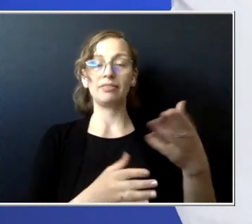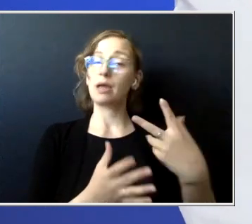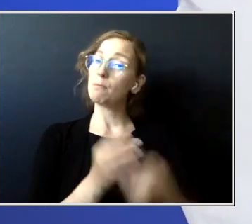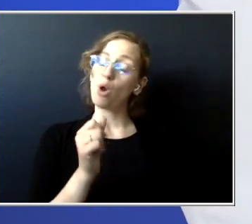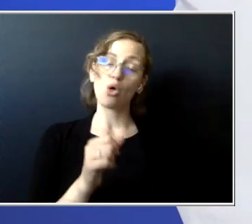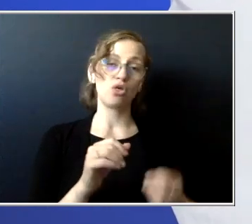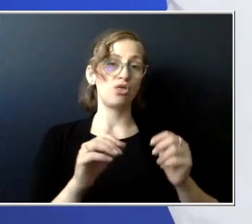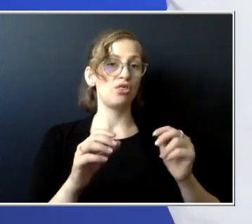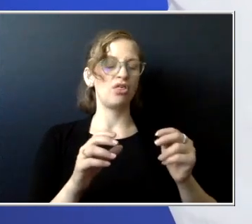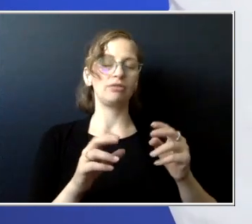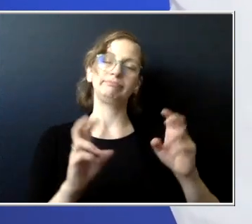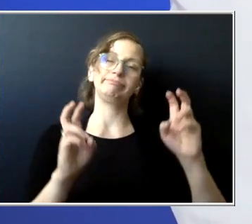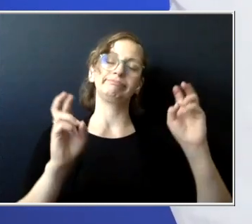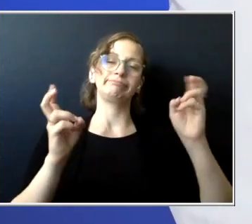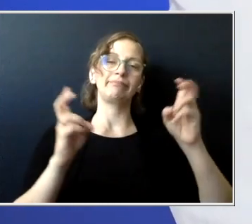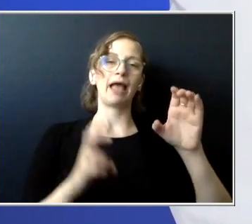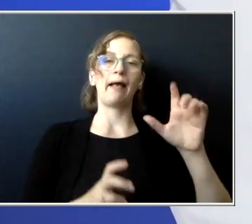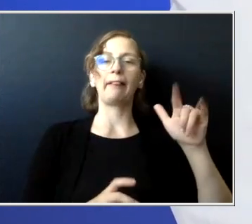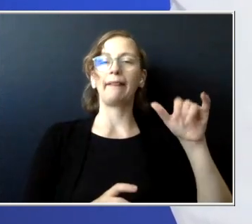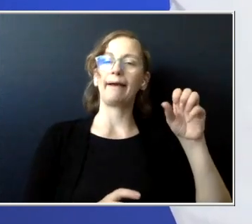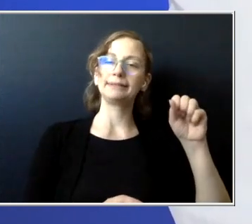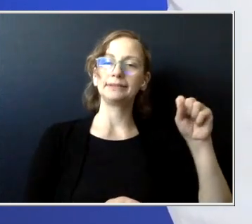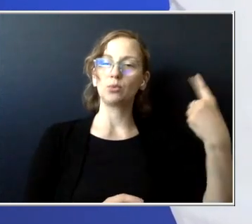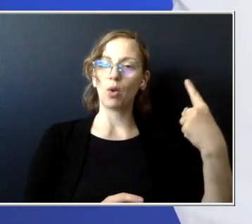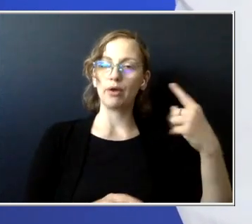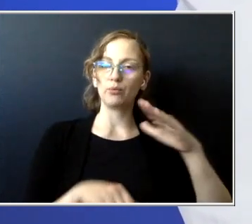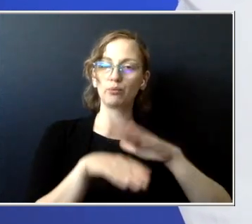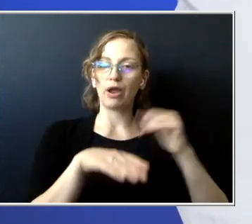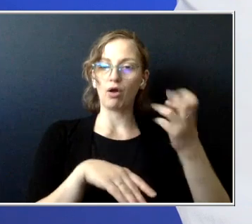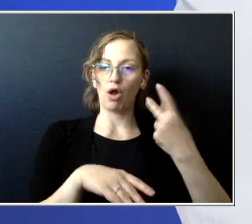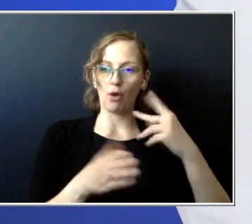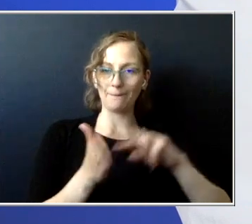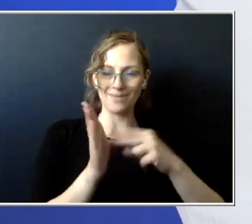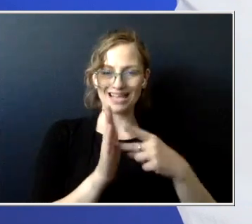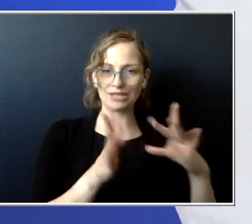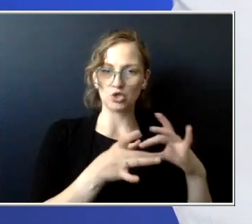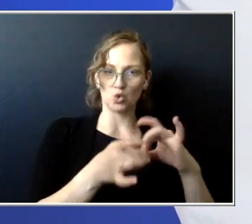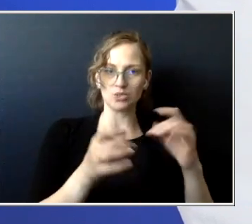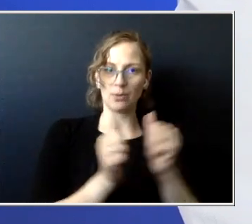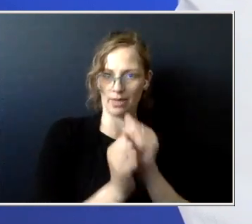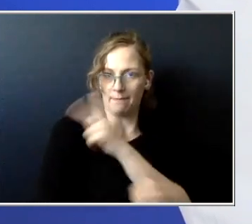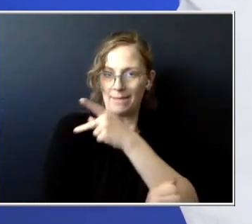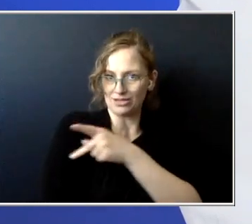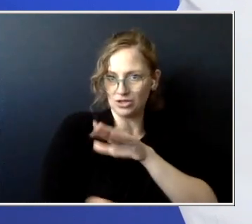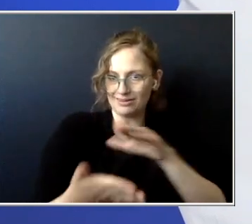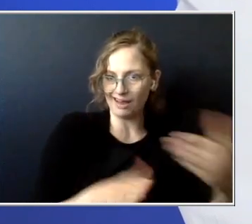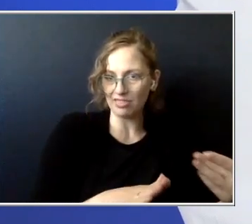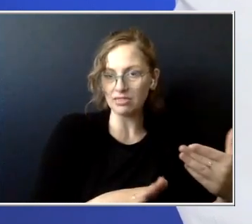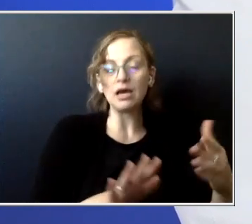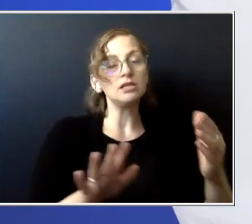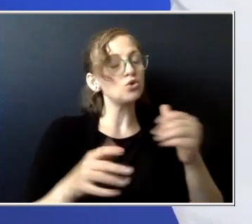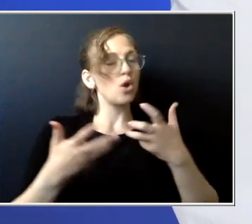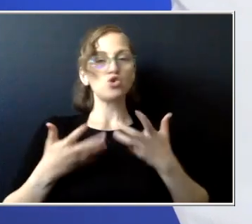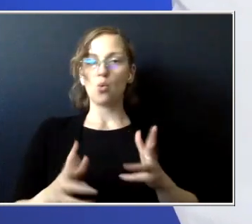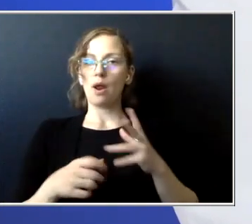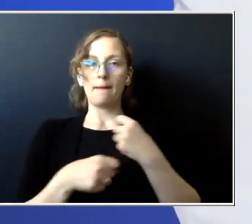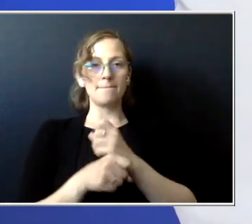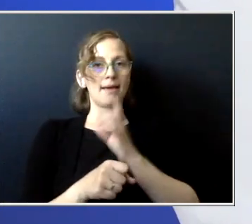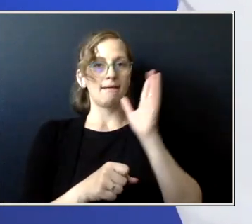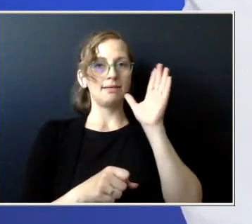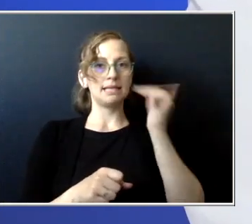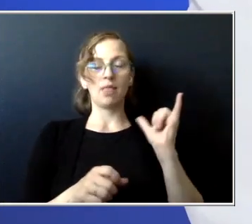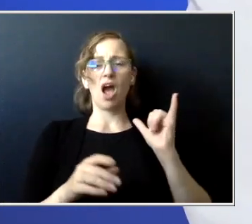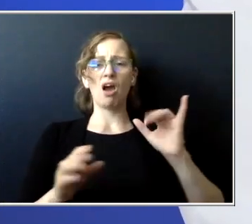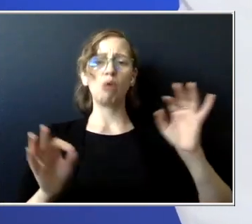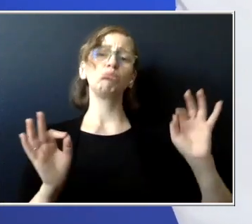patient deaths, and that is not to be minimized, but both of these recalls did not lead to